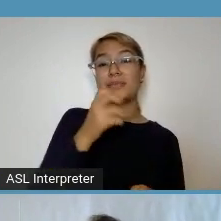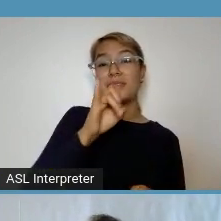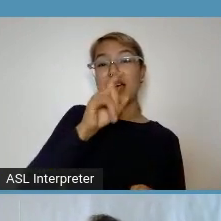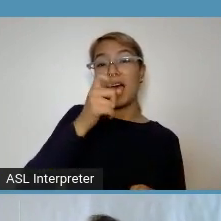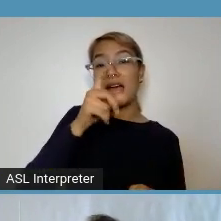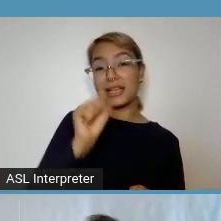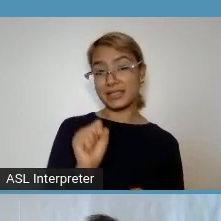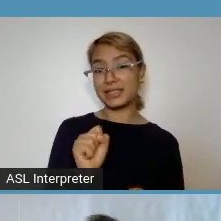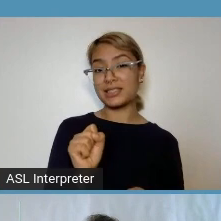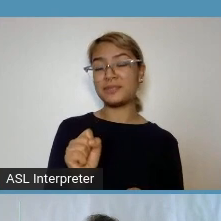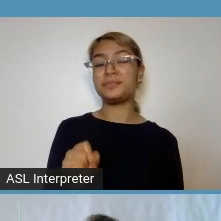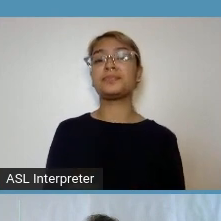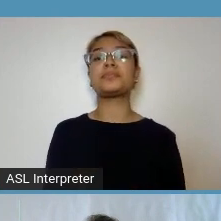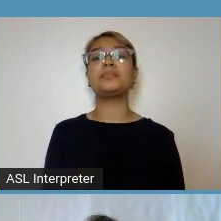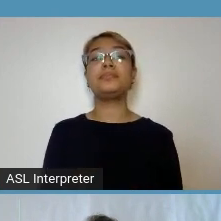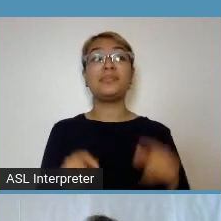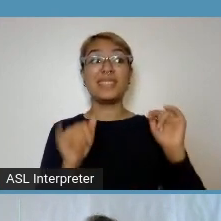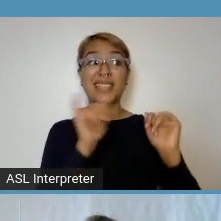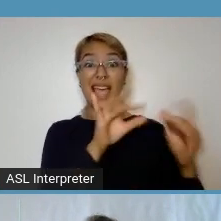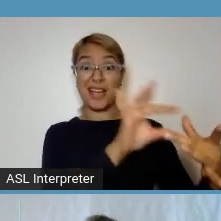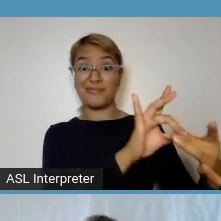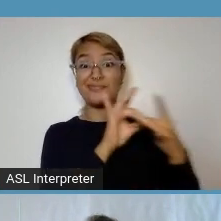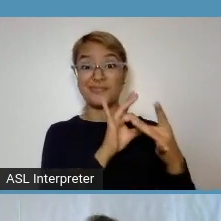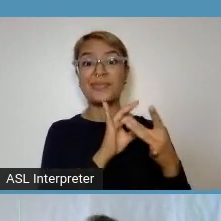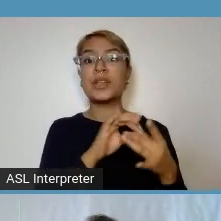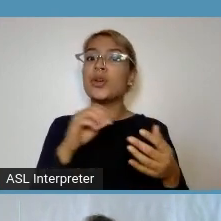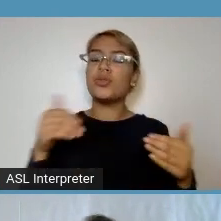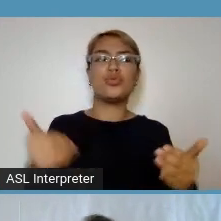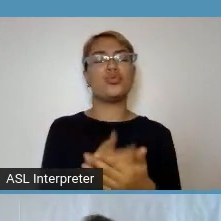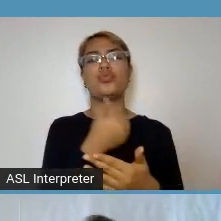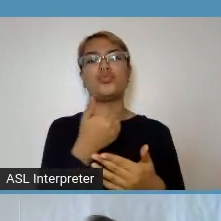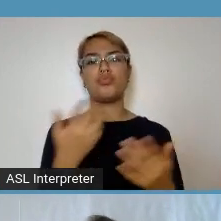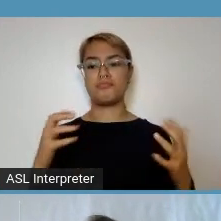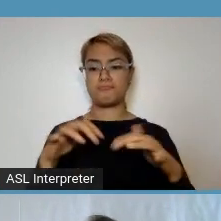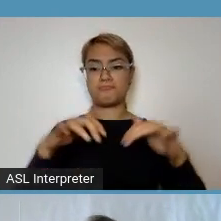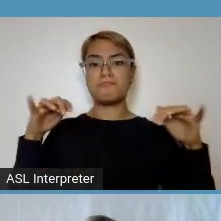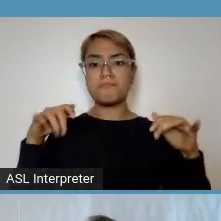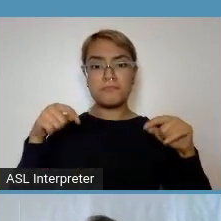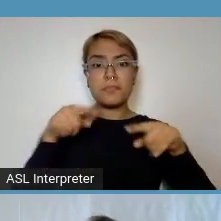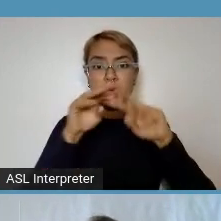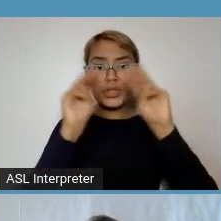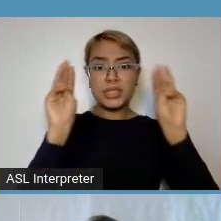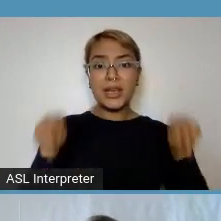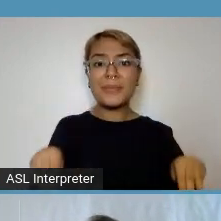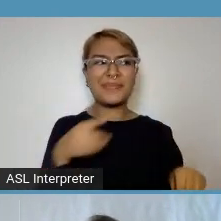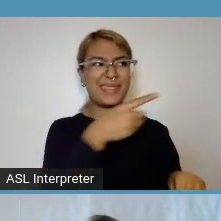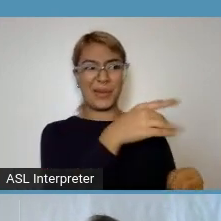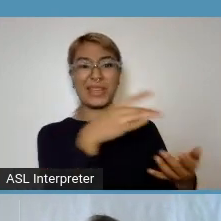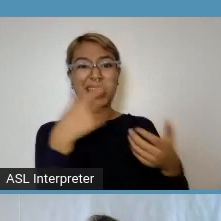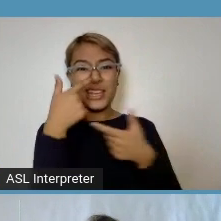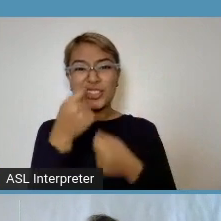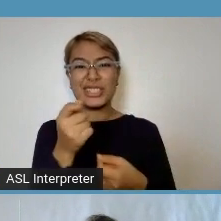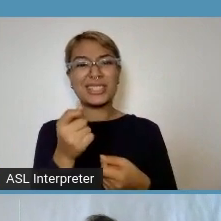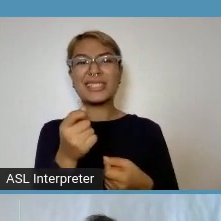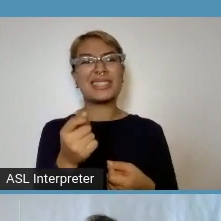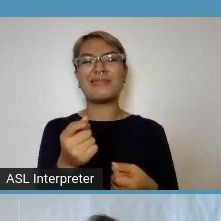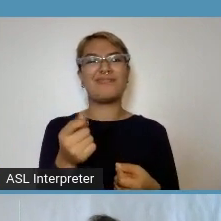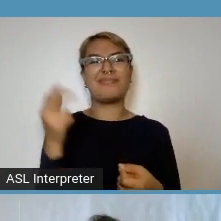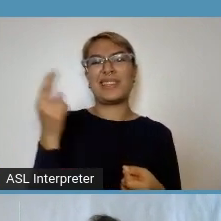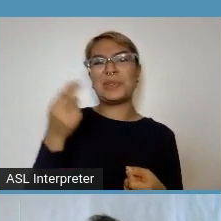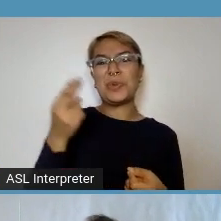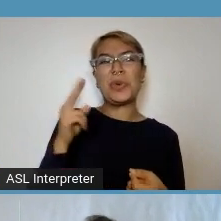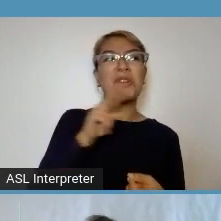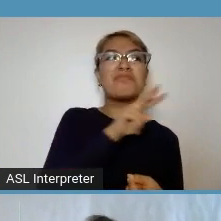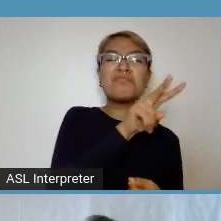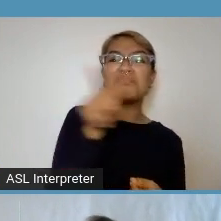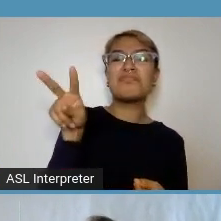Inwood. This brought a new audience to the museum that was already interested in historic sites and were close enough